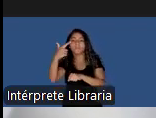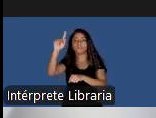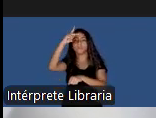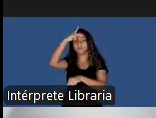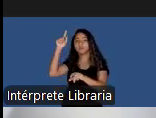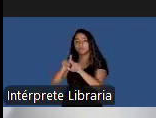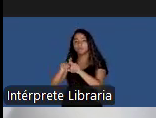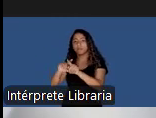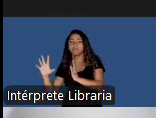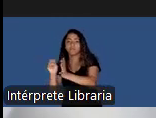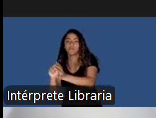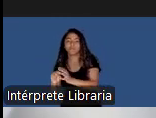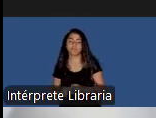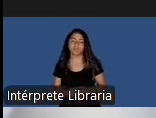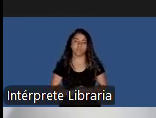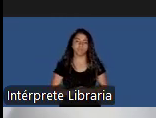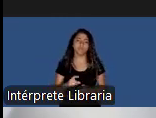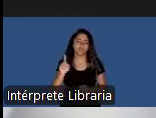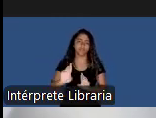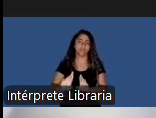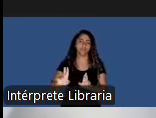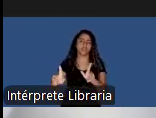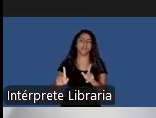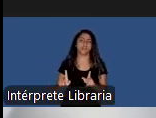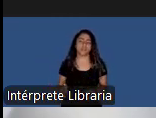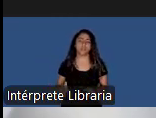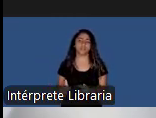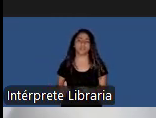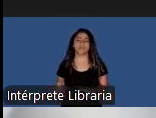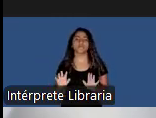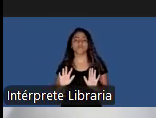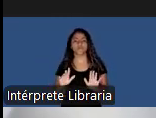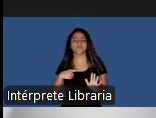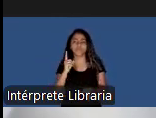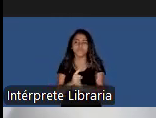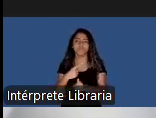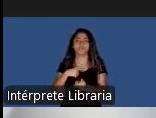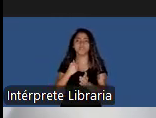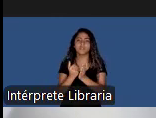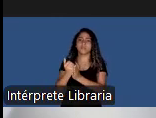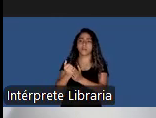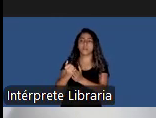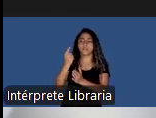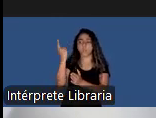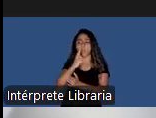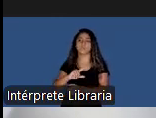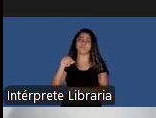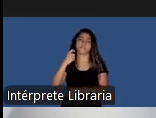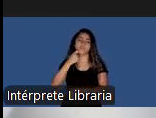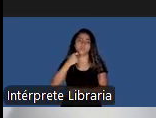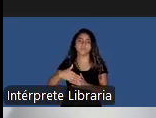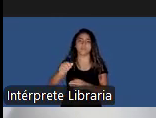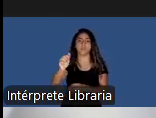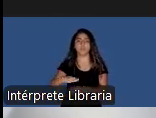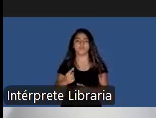other users to buy. It's a slightly different model from Méliuz, but it's focused on social selling, and there's good synergies